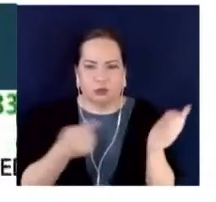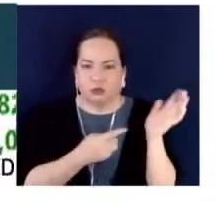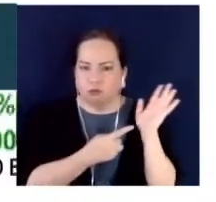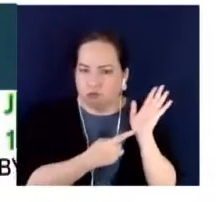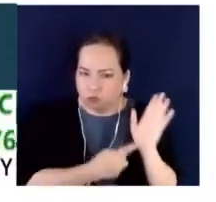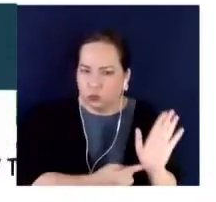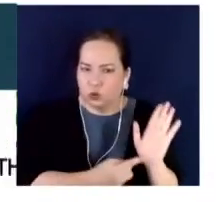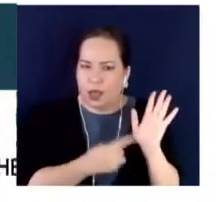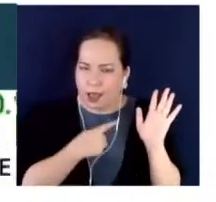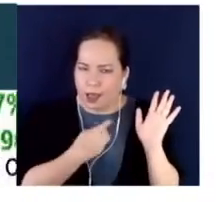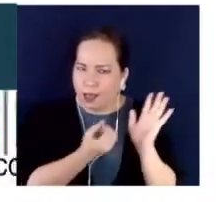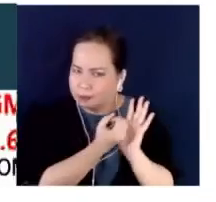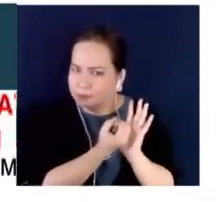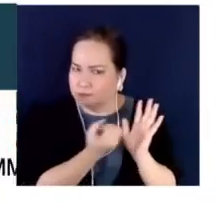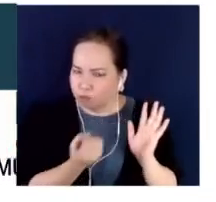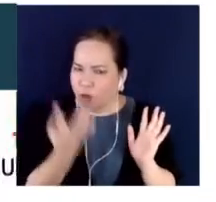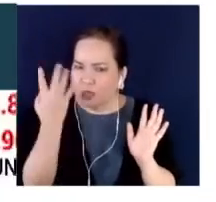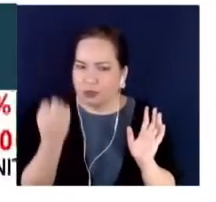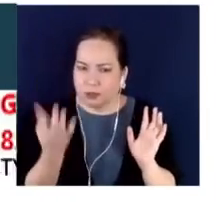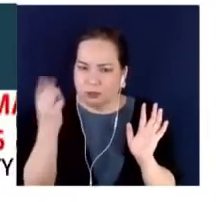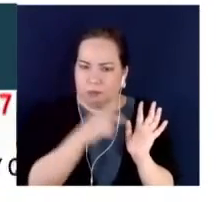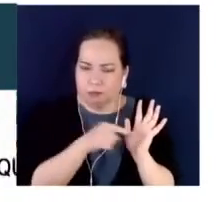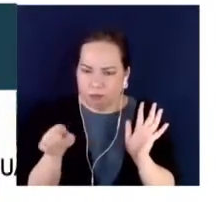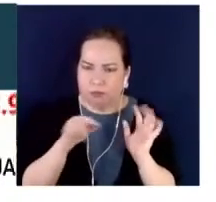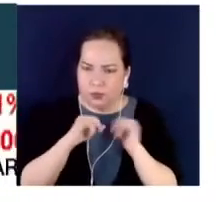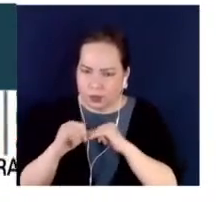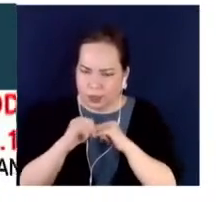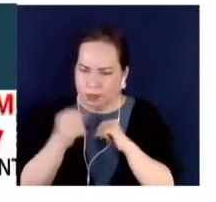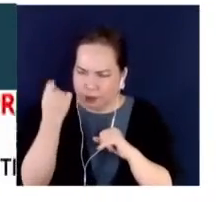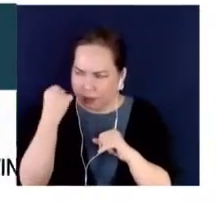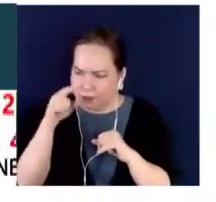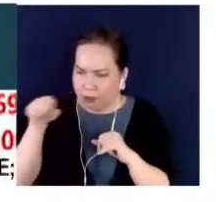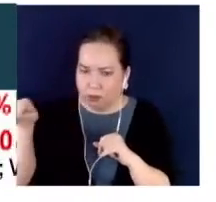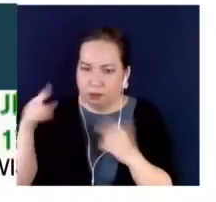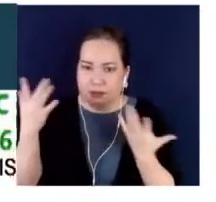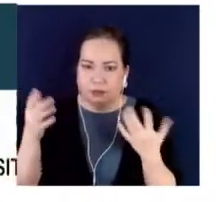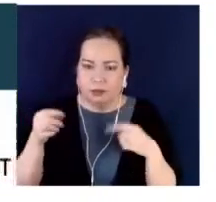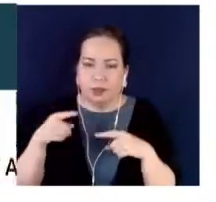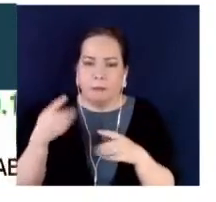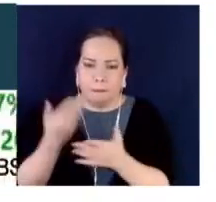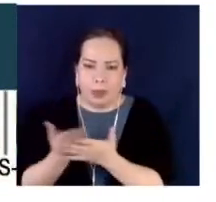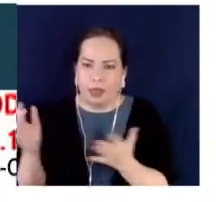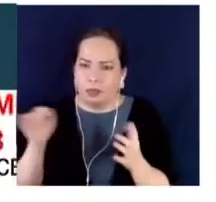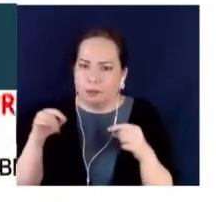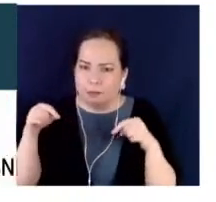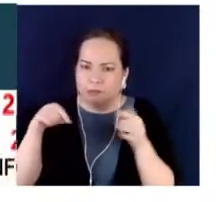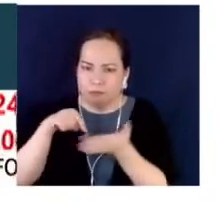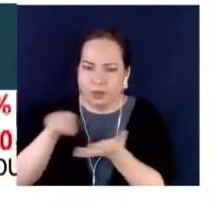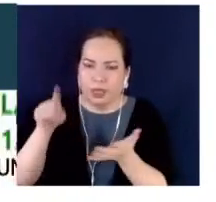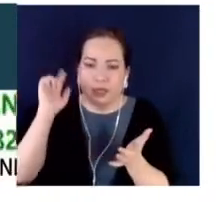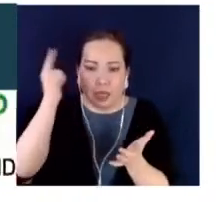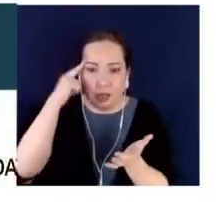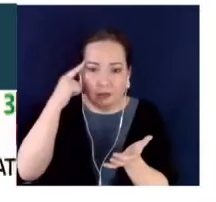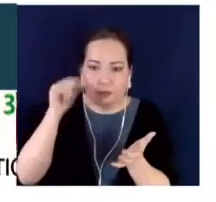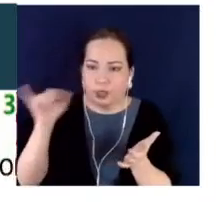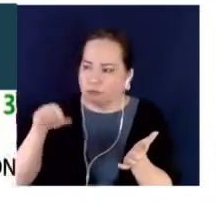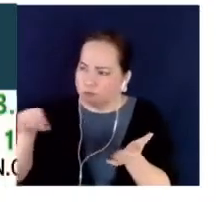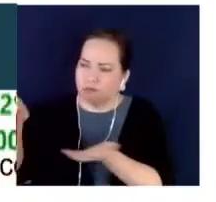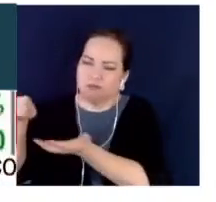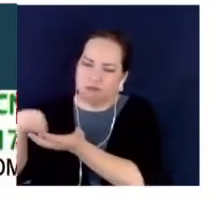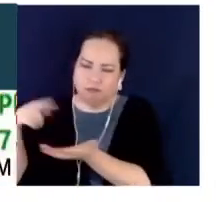are what we see is we were paying at the same price, basically, for the vaccines that the government is paying, and vice versa.